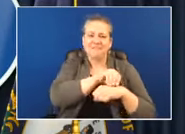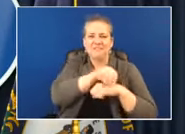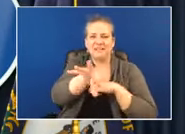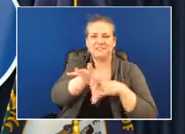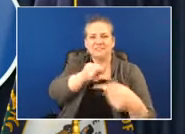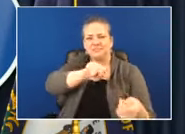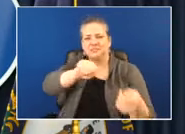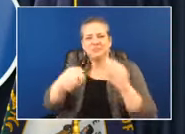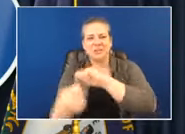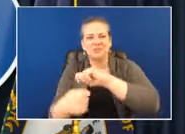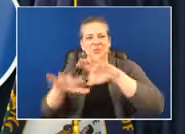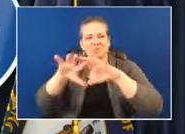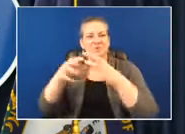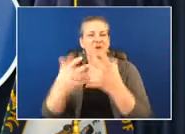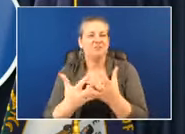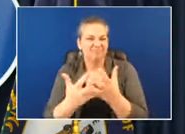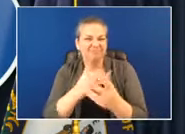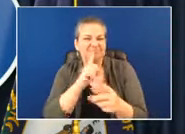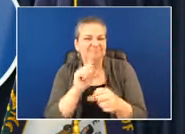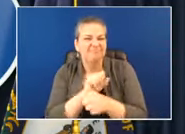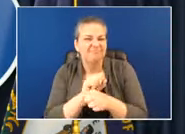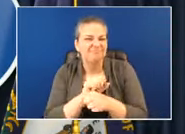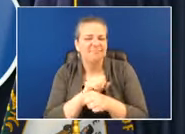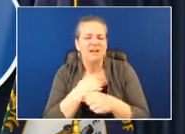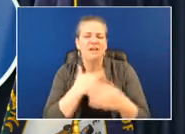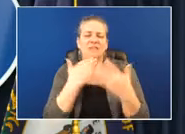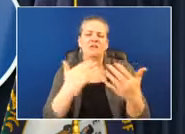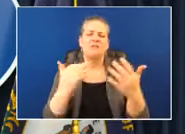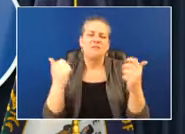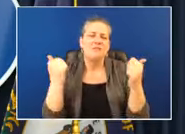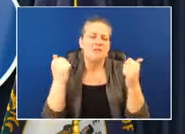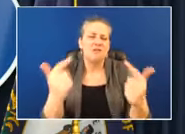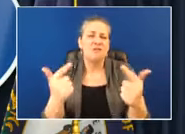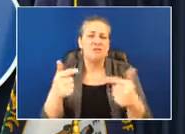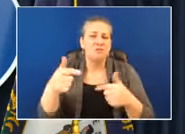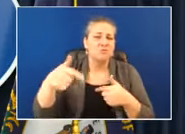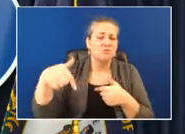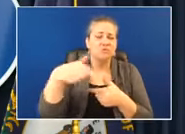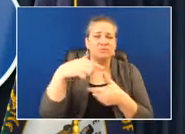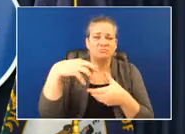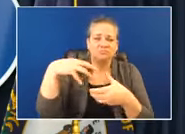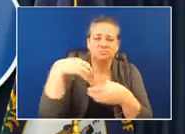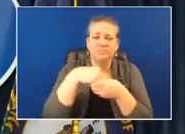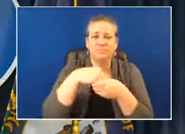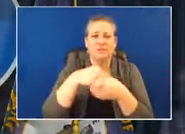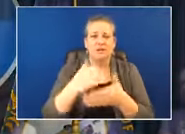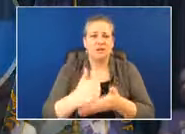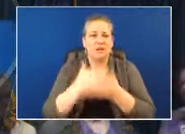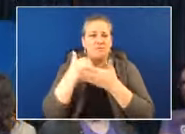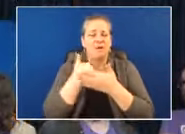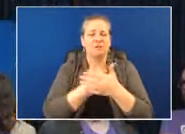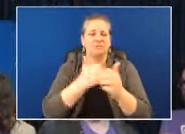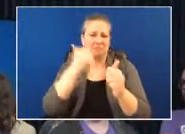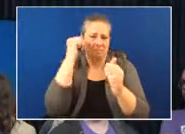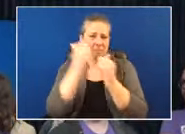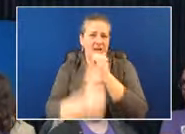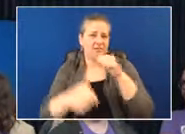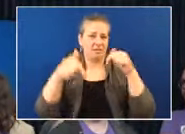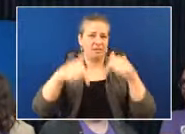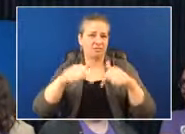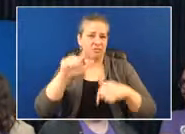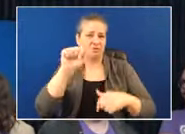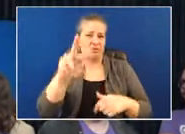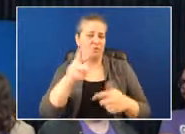I want to thank everyone that has had a part in helping us to pass this law. Thank you, thank you so